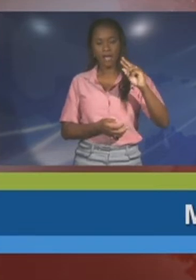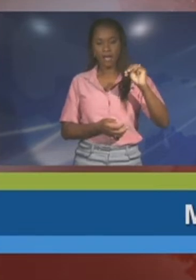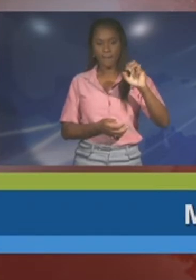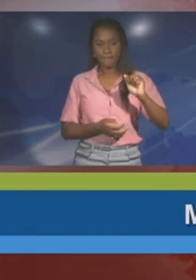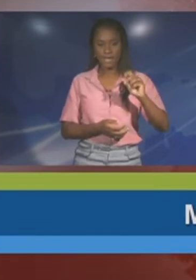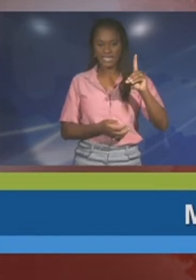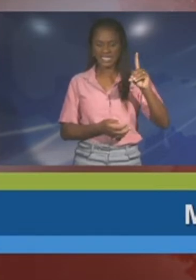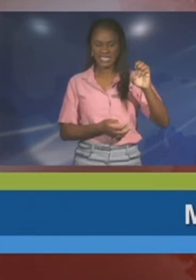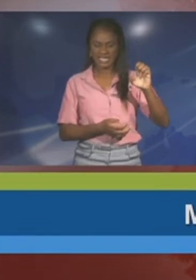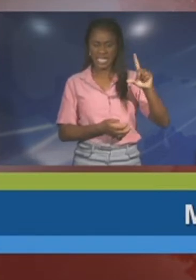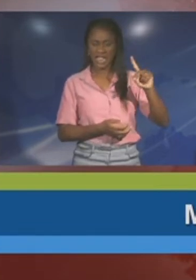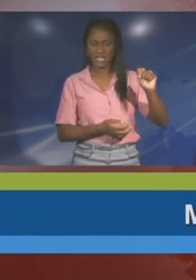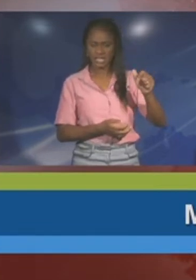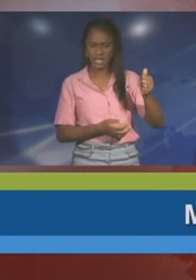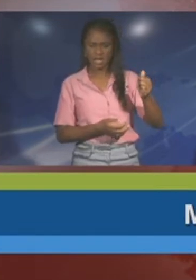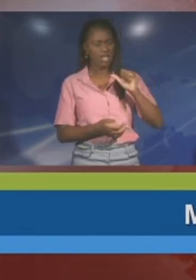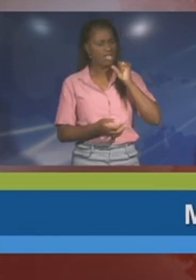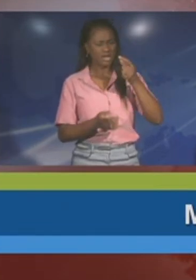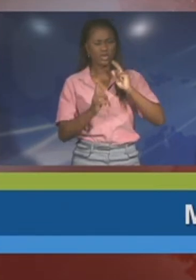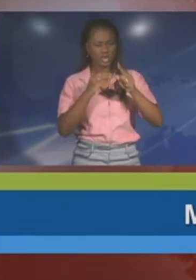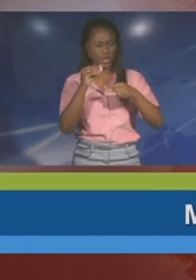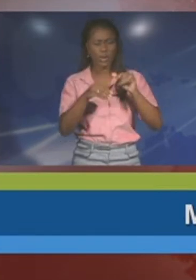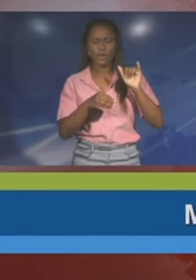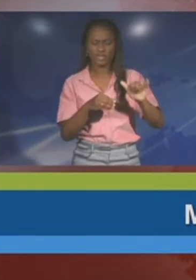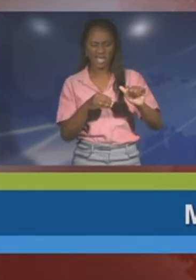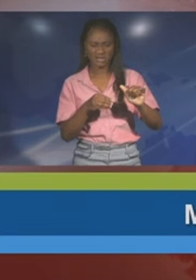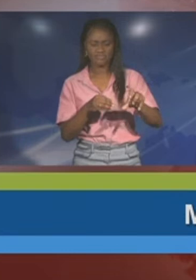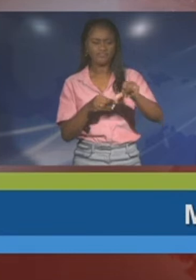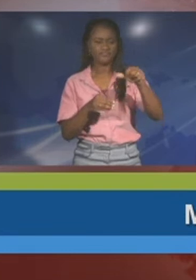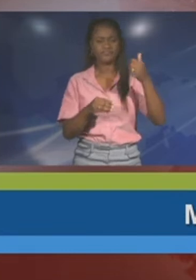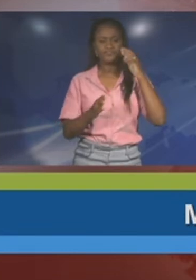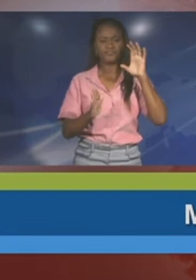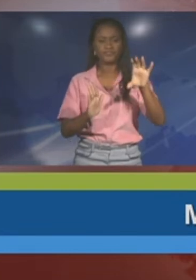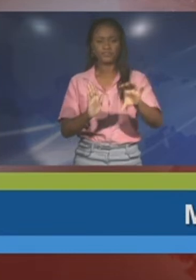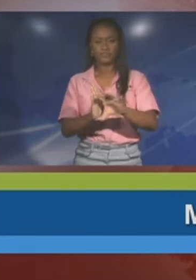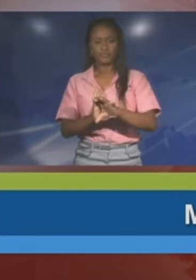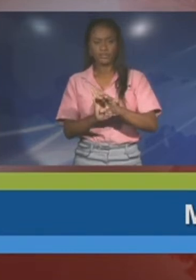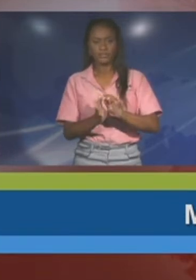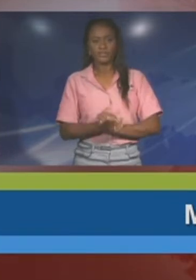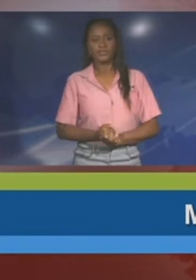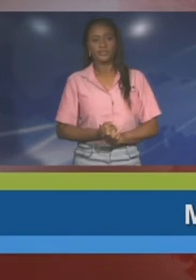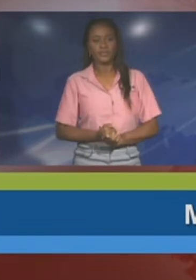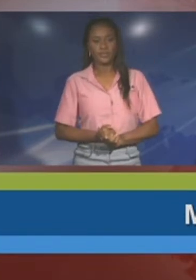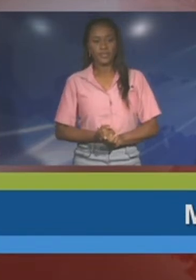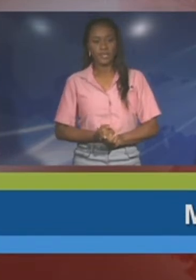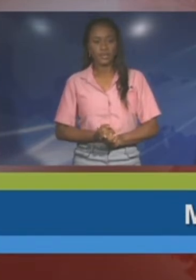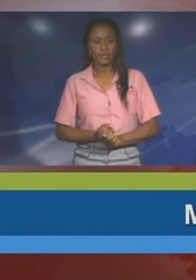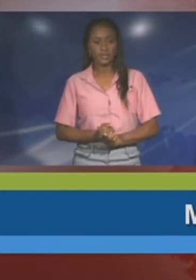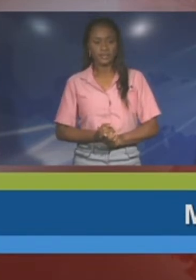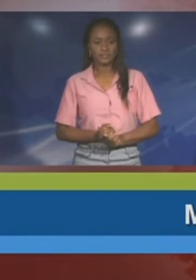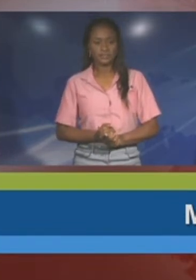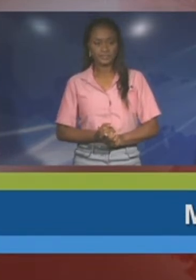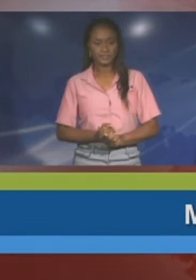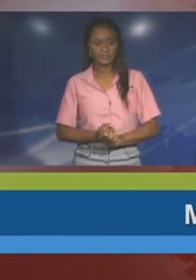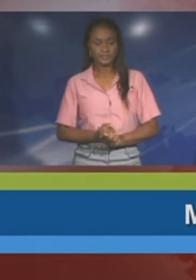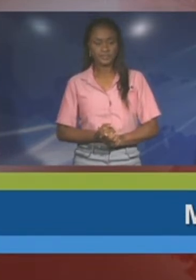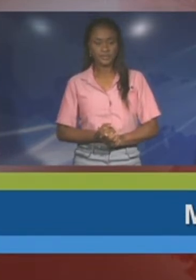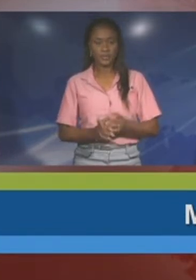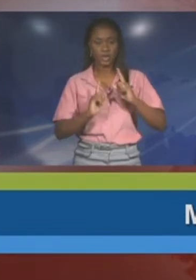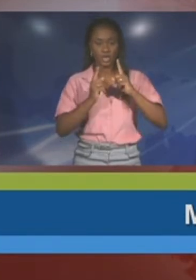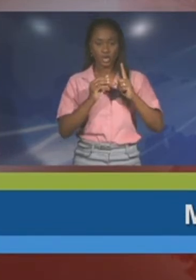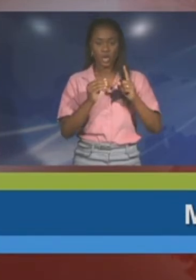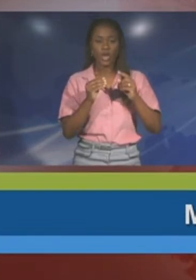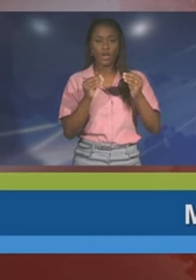the details of those. If we go to the next slide, we'll spend a little time now with the variant of